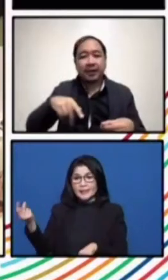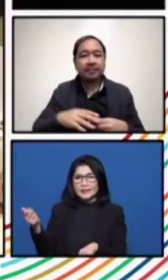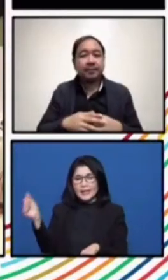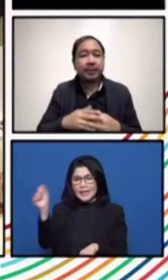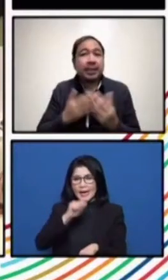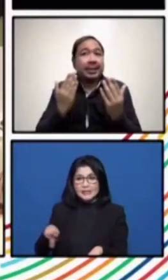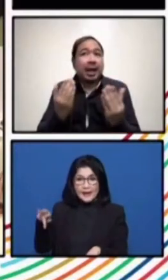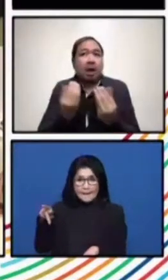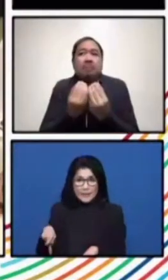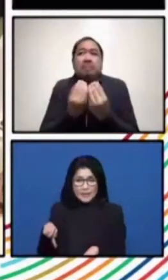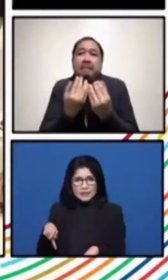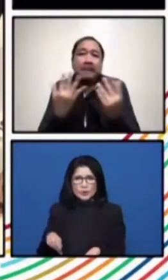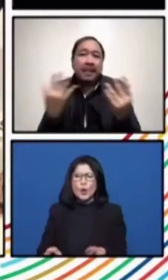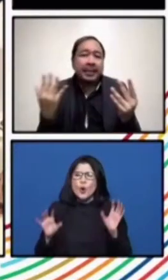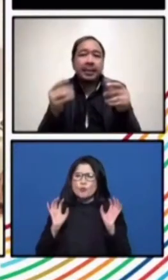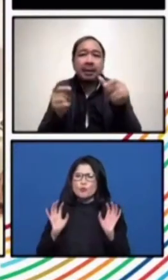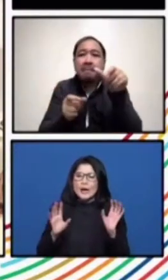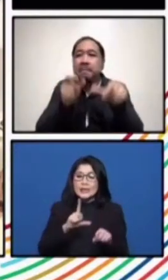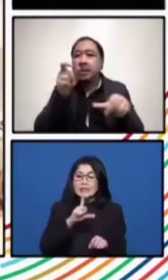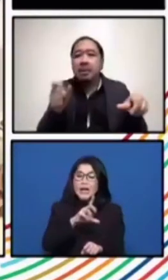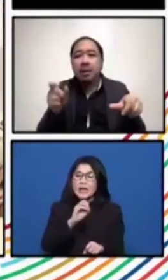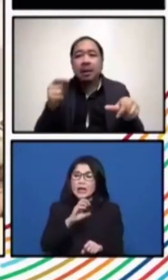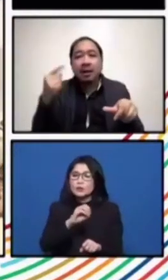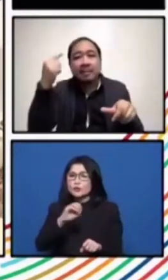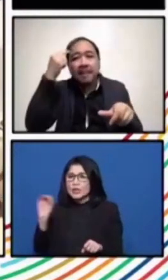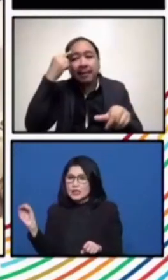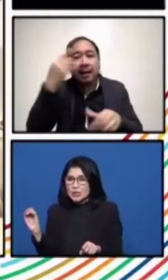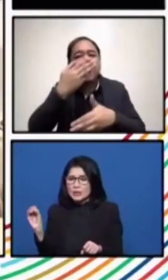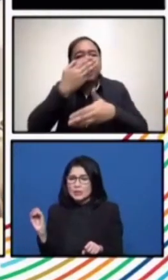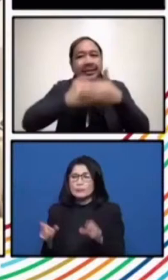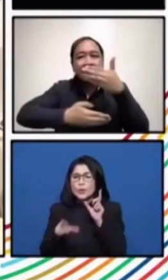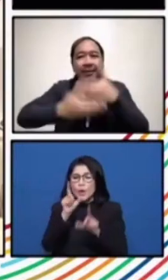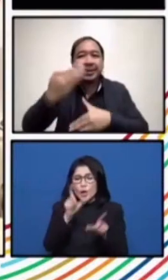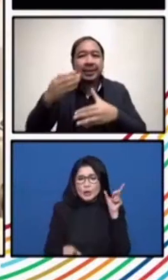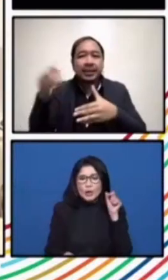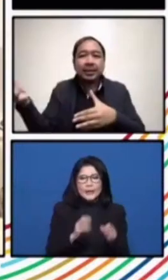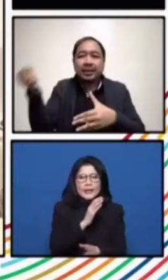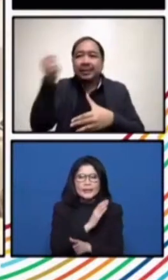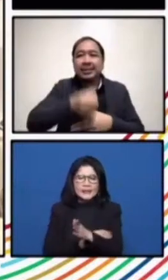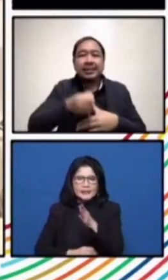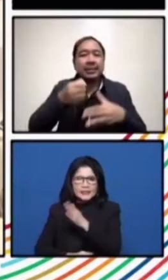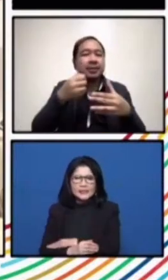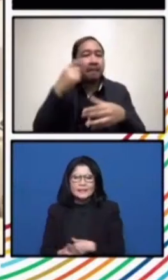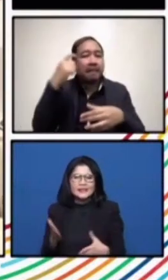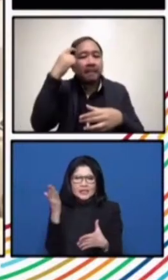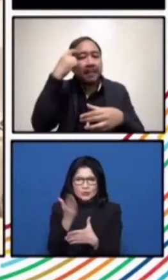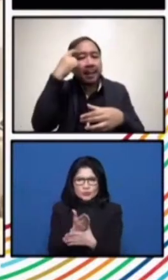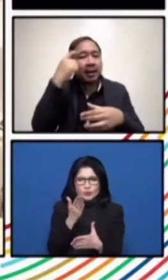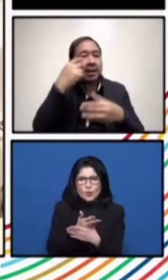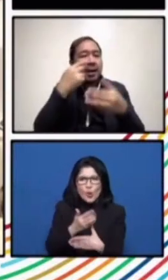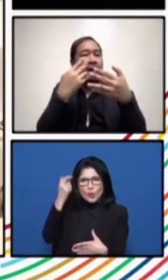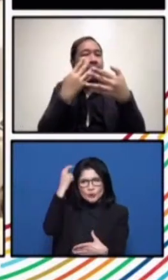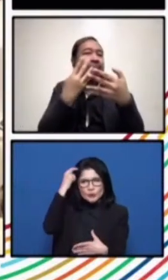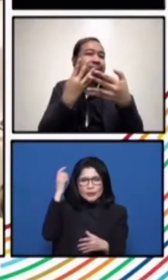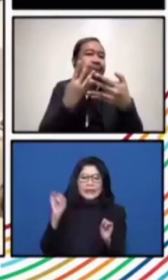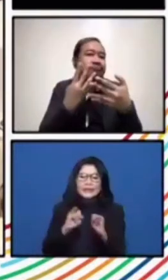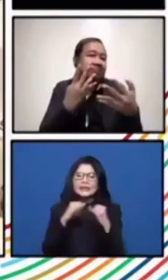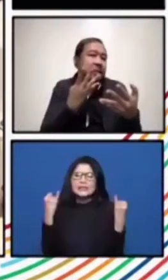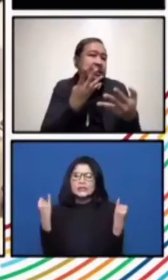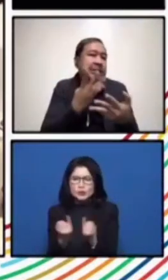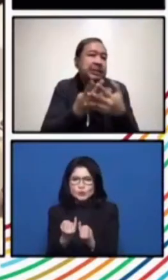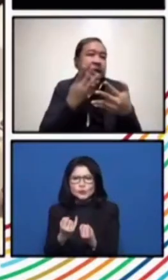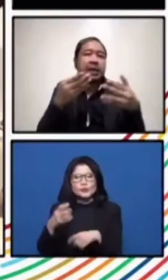of thousands of people with mental disabilities confined to mental institutions it is fundamentally against the